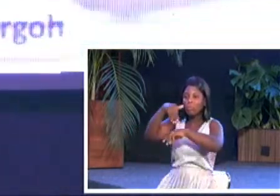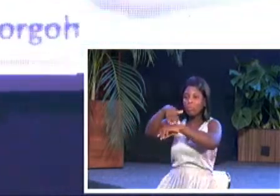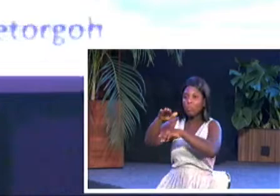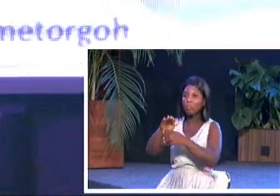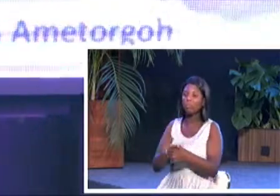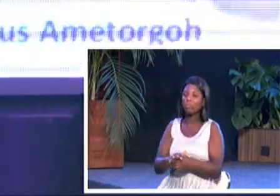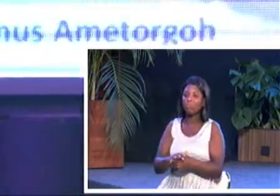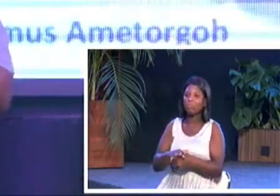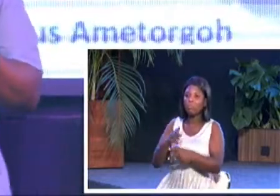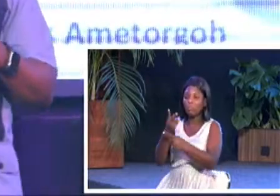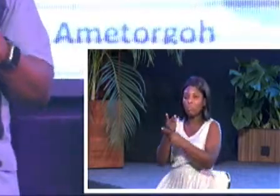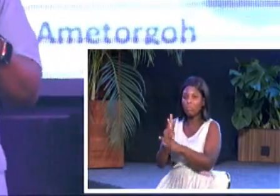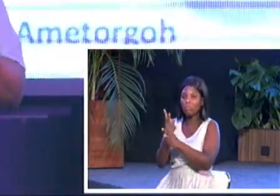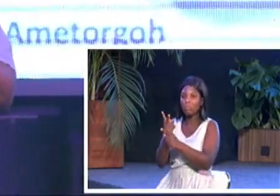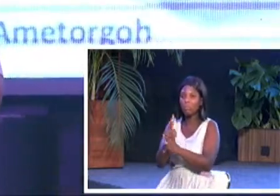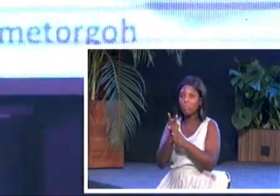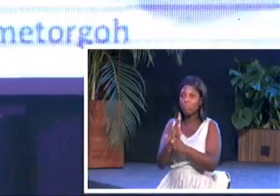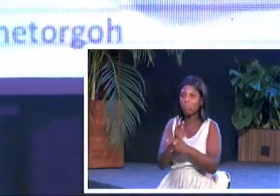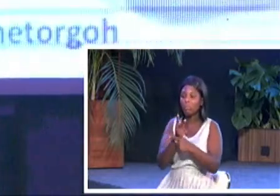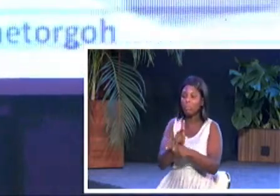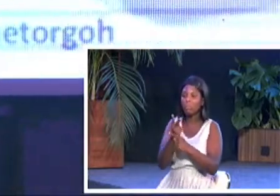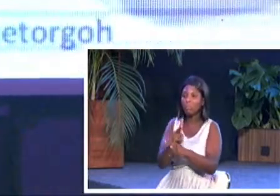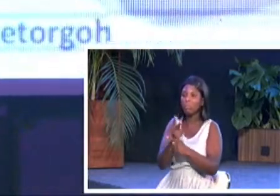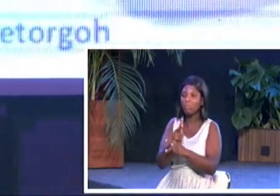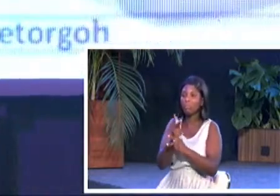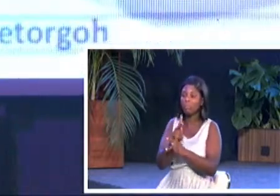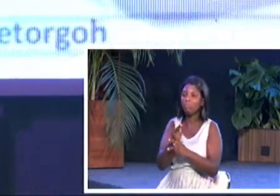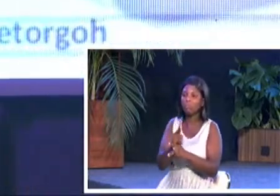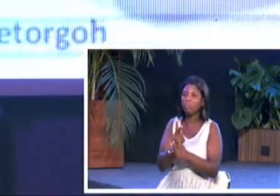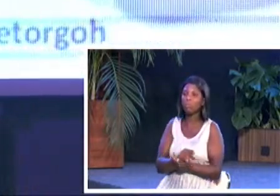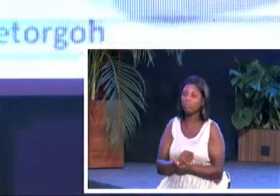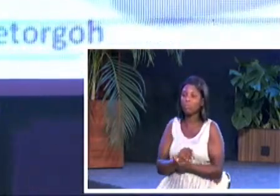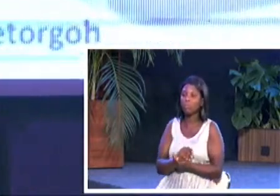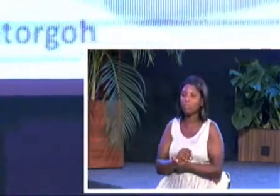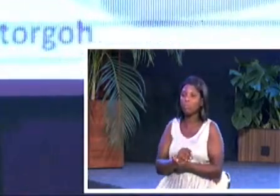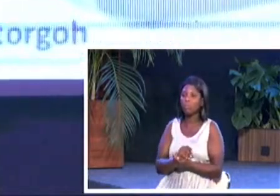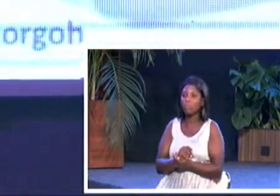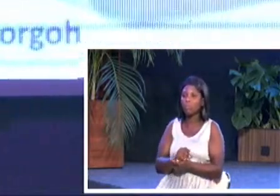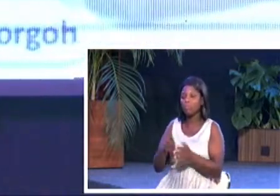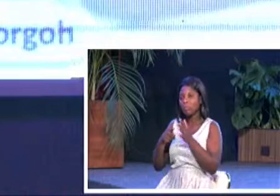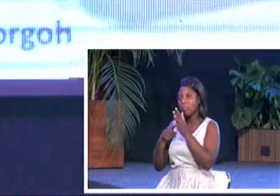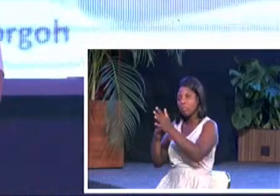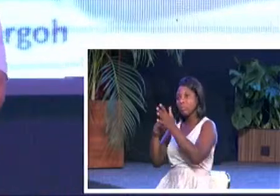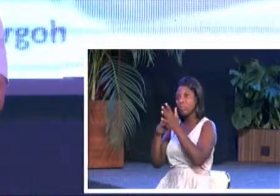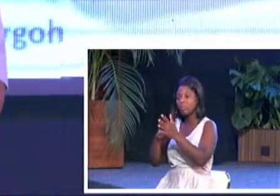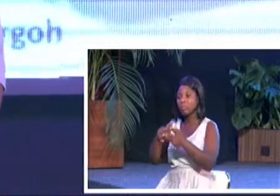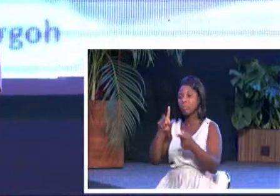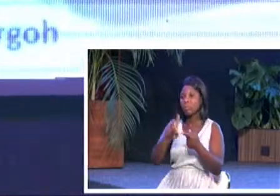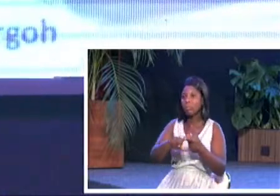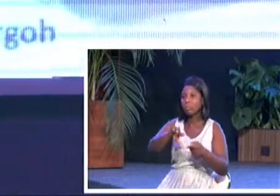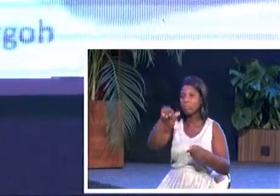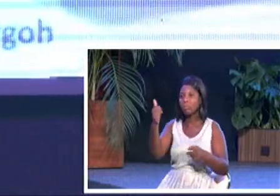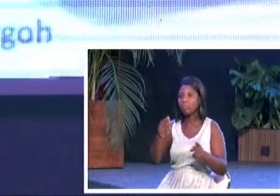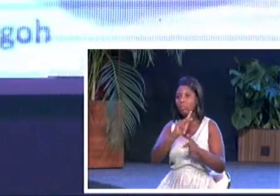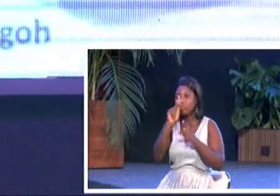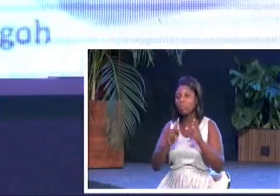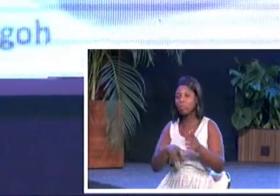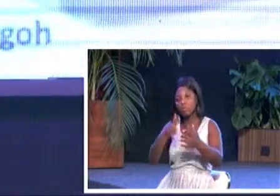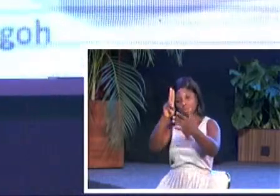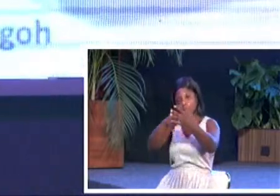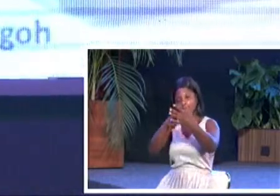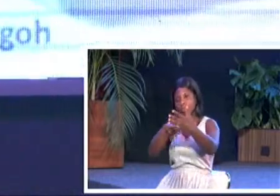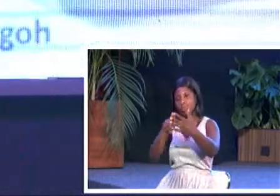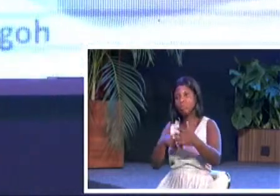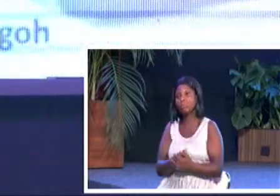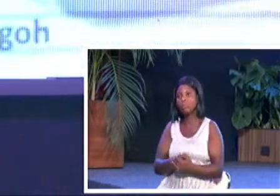have even schedule manager. The company have a list of messaging that they need to pipe through the digital